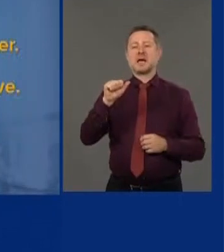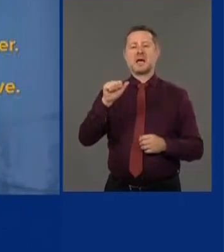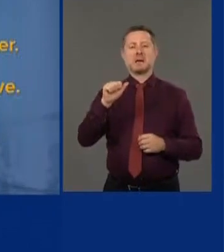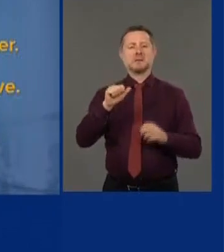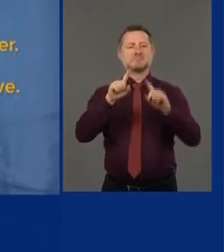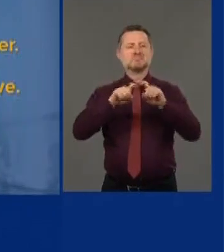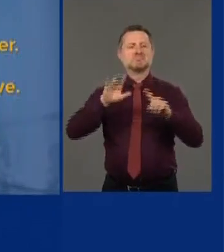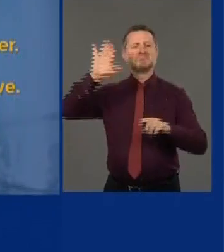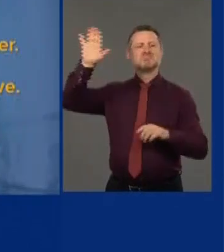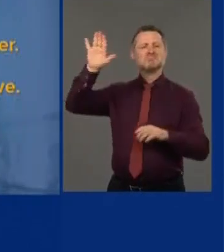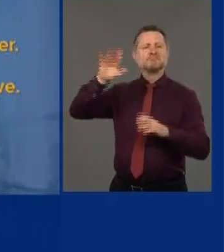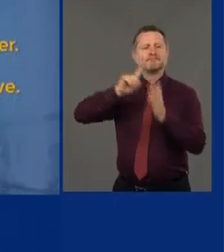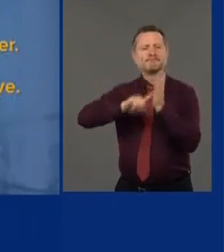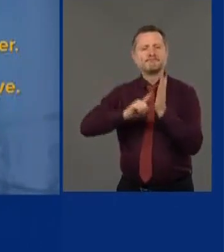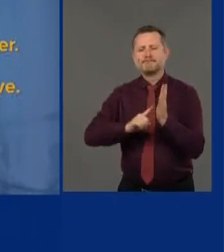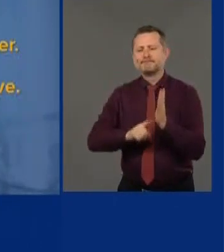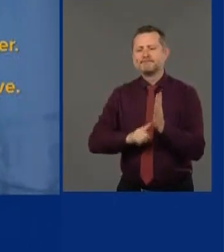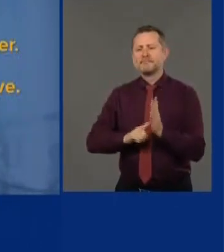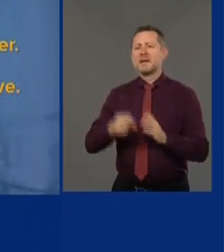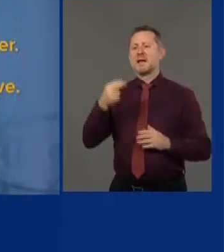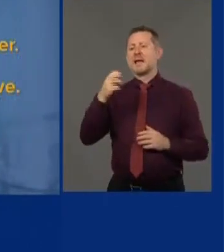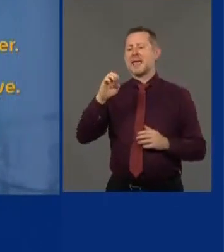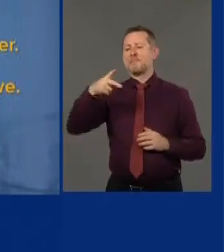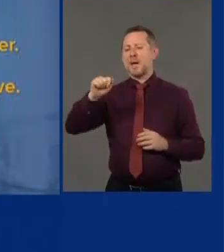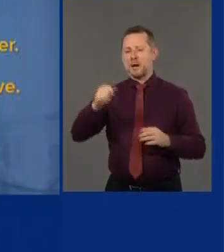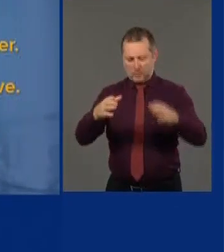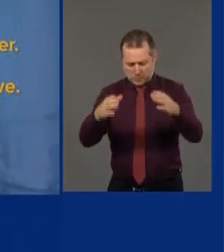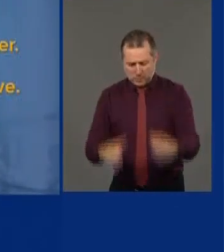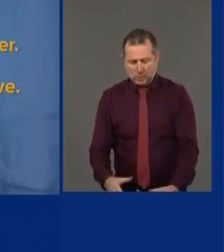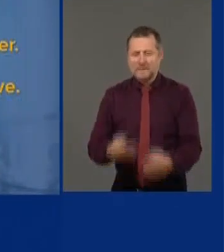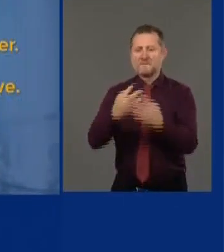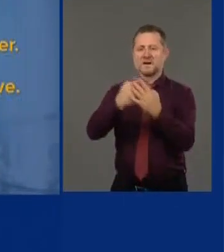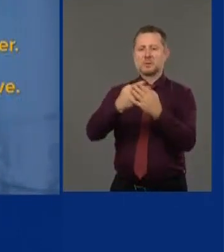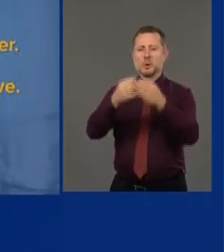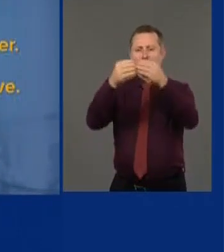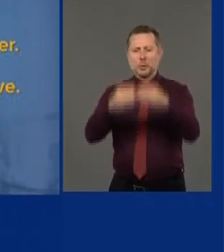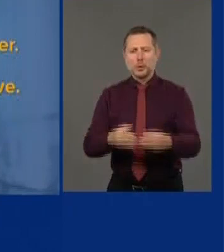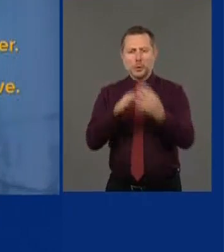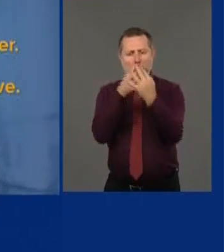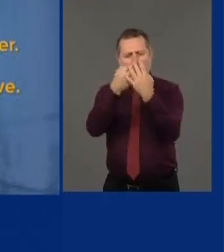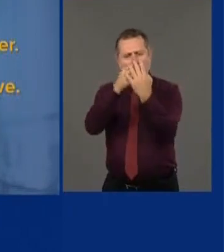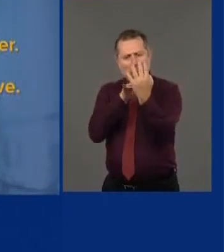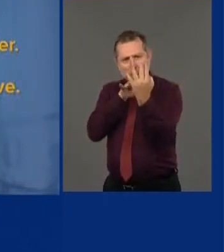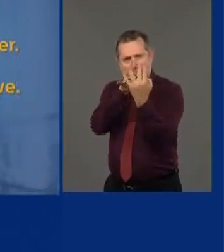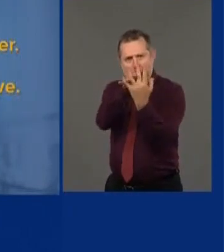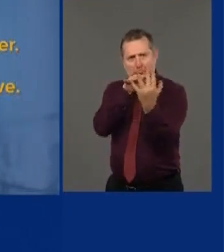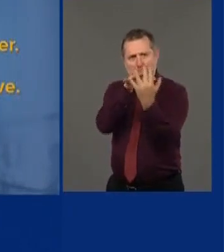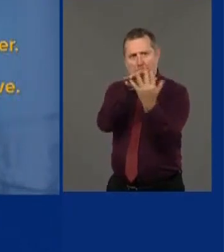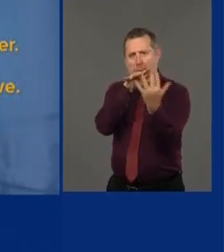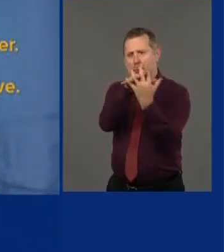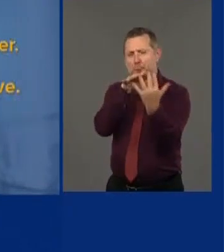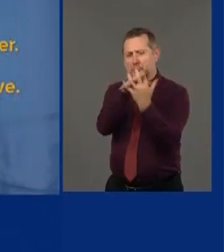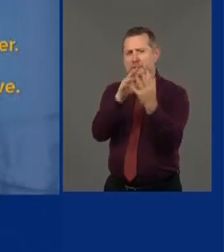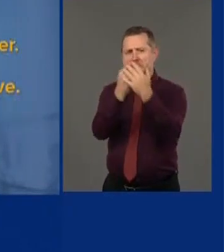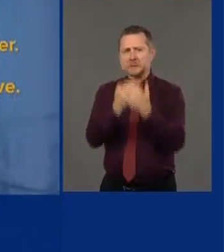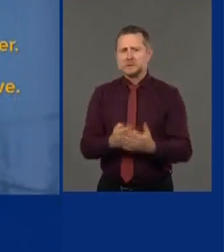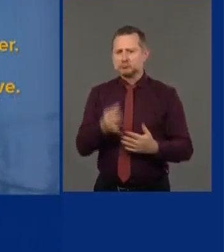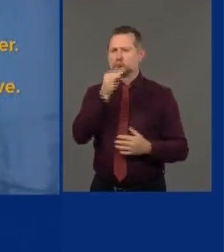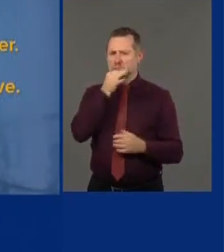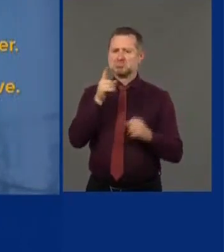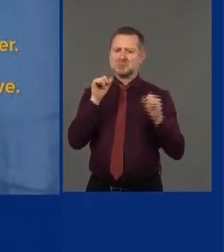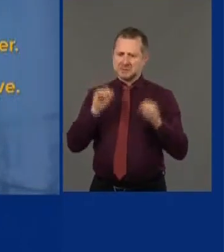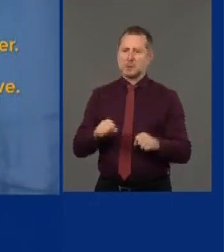HEPA filters, which are high-efficiency particulate air filters, that can actually filter out